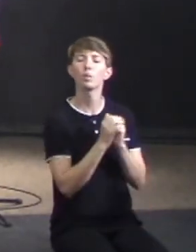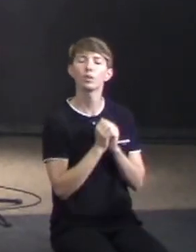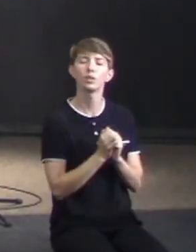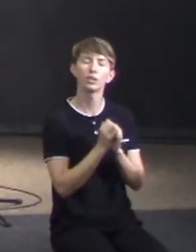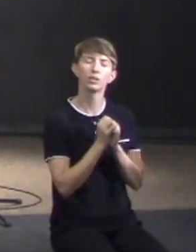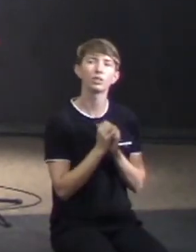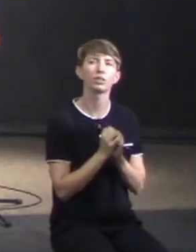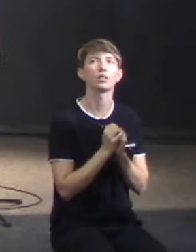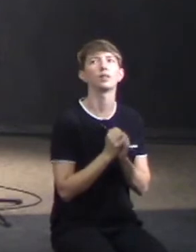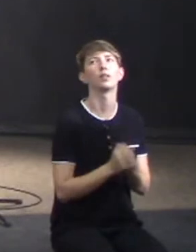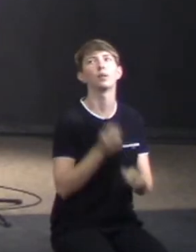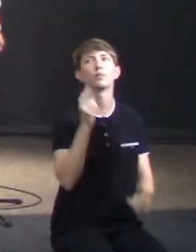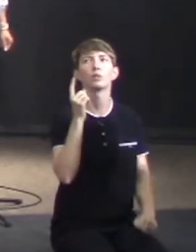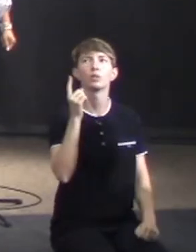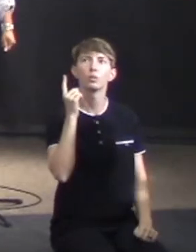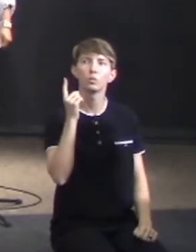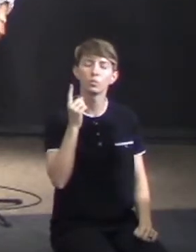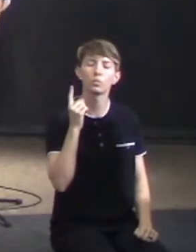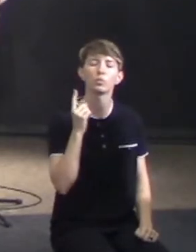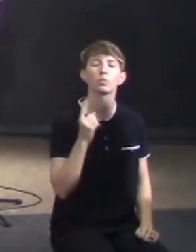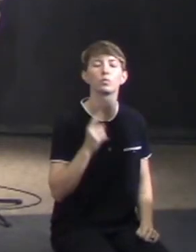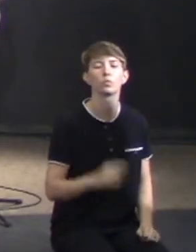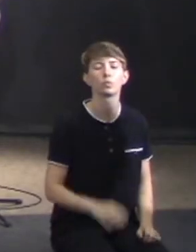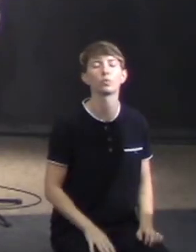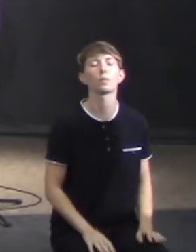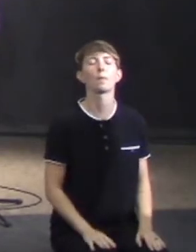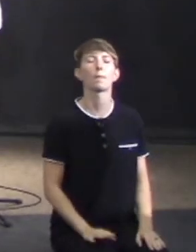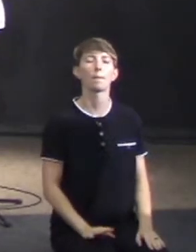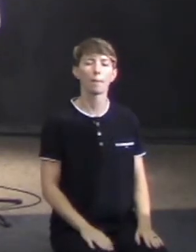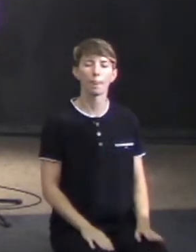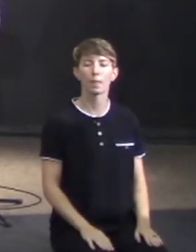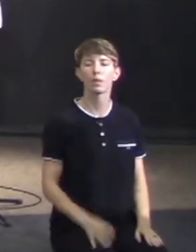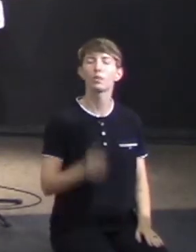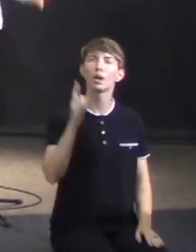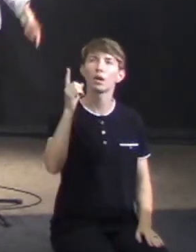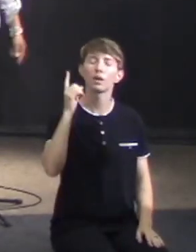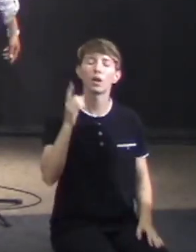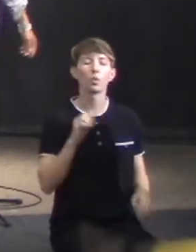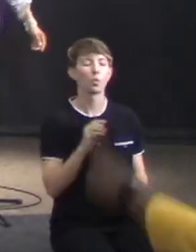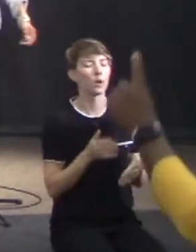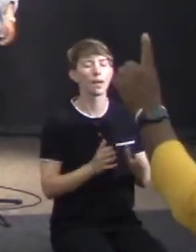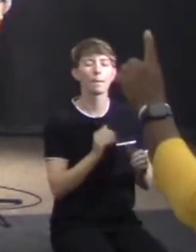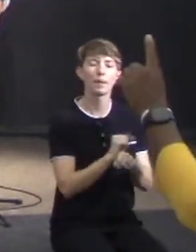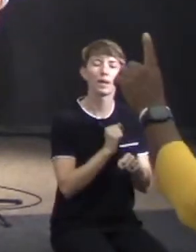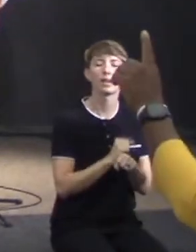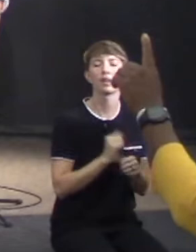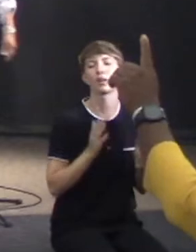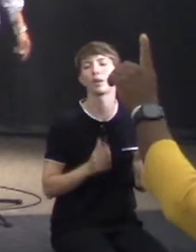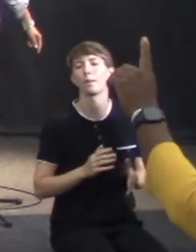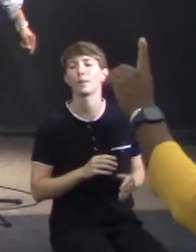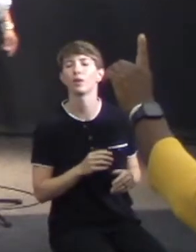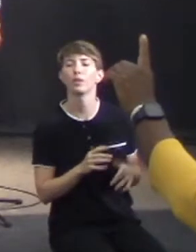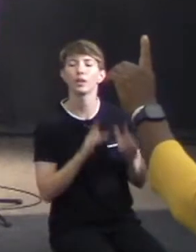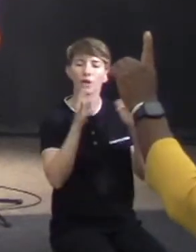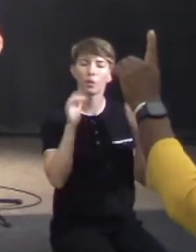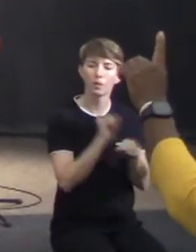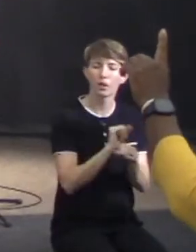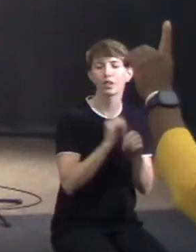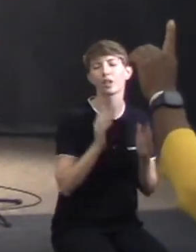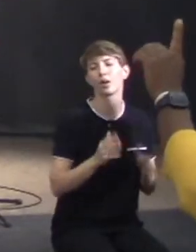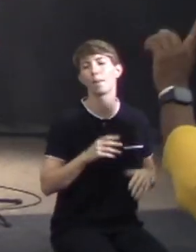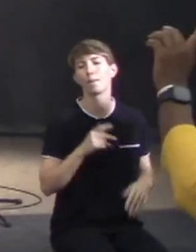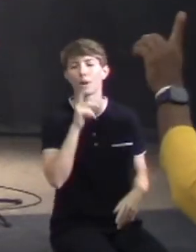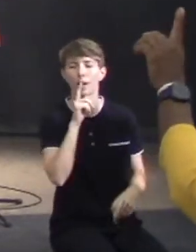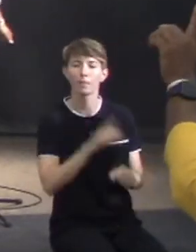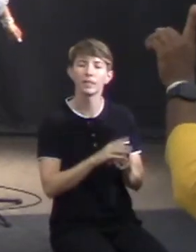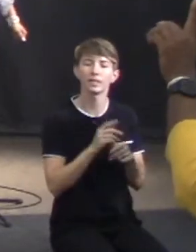worship you. I worship you. 'Cause you are way maker, miracle